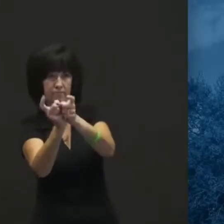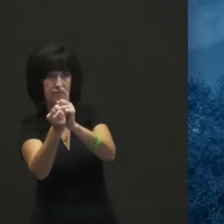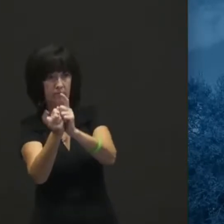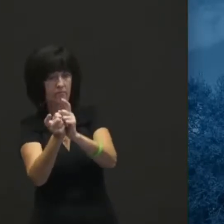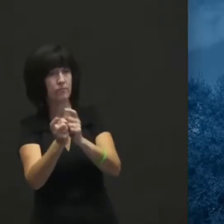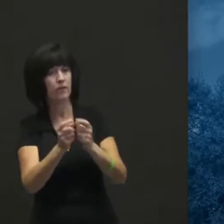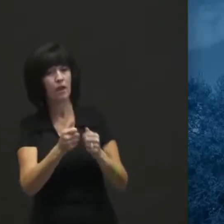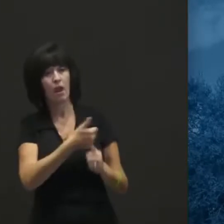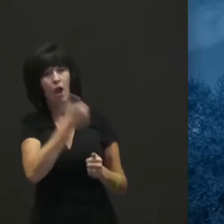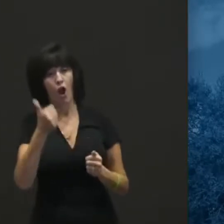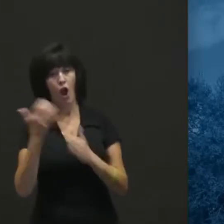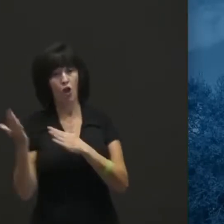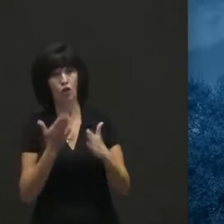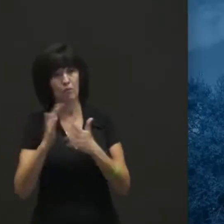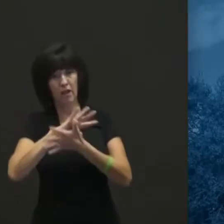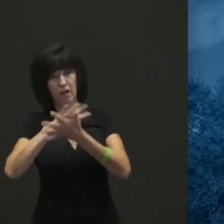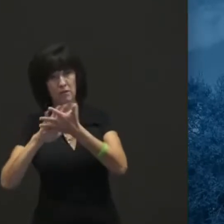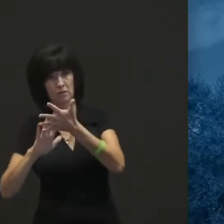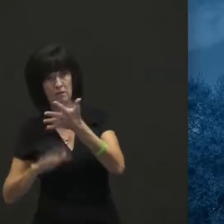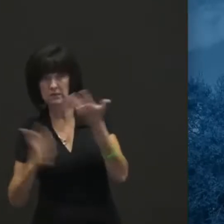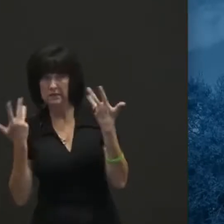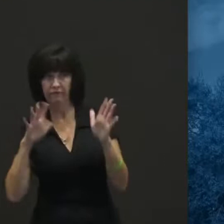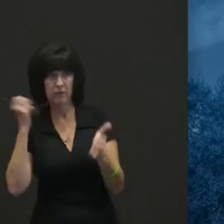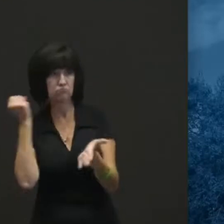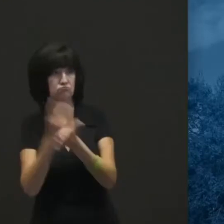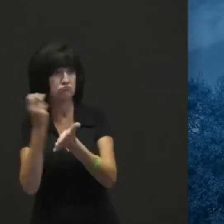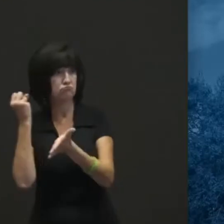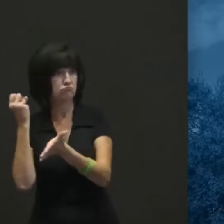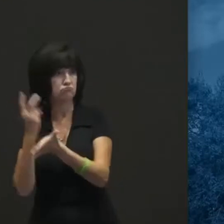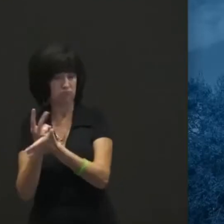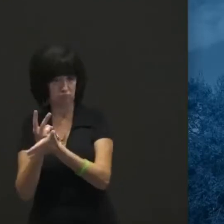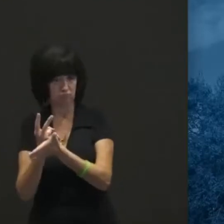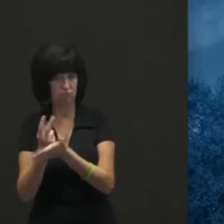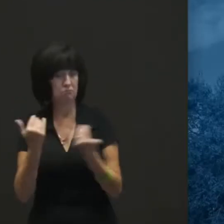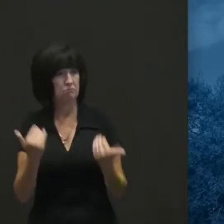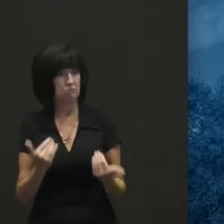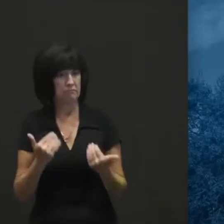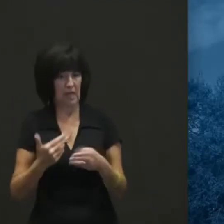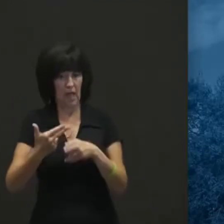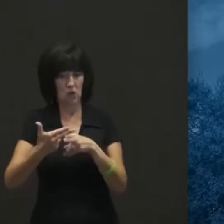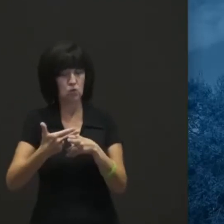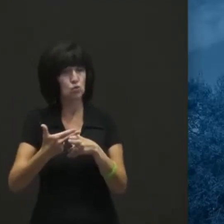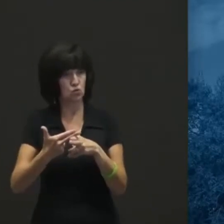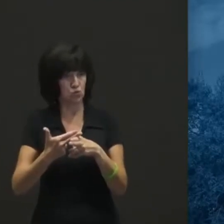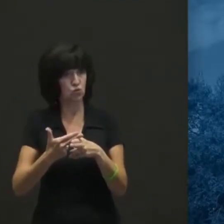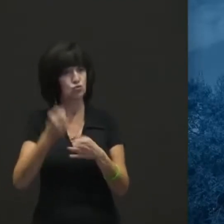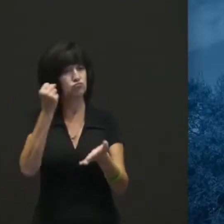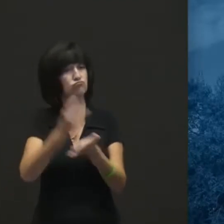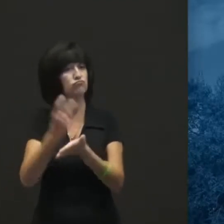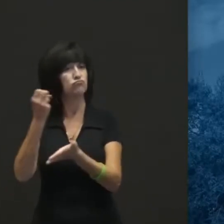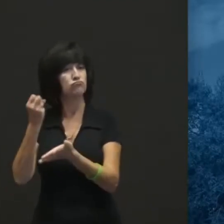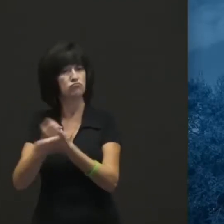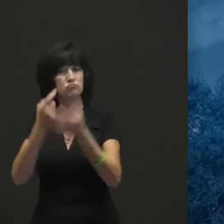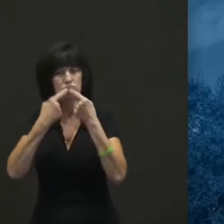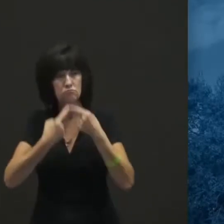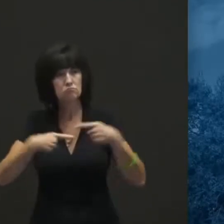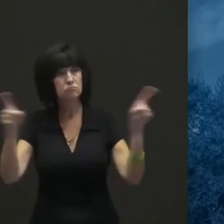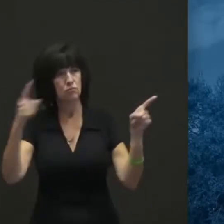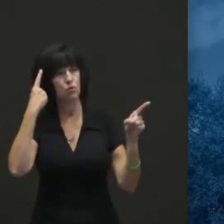point. So we are well on our way in finalizing plan approval for fall